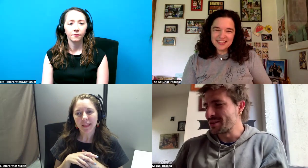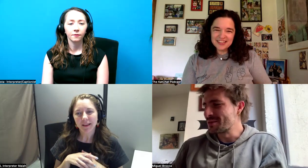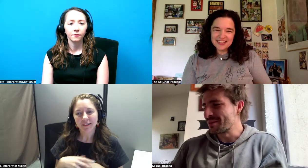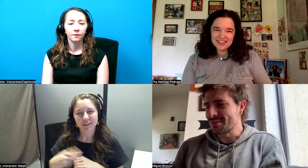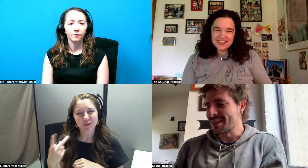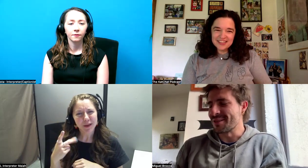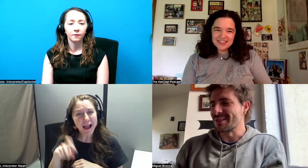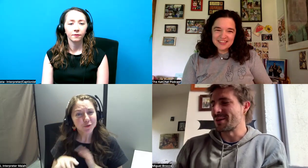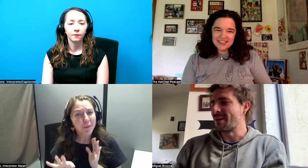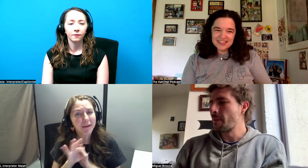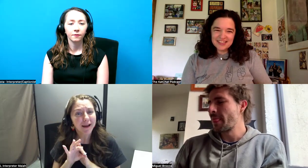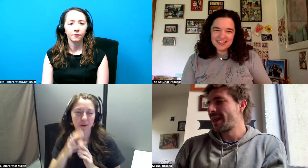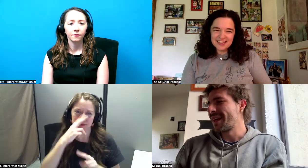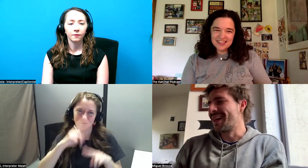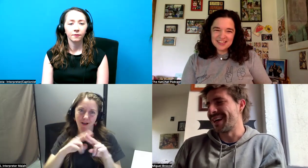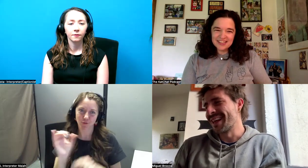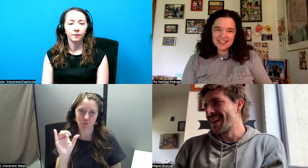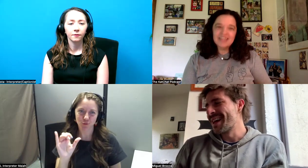had to choose, and it was really fun as well.